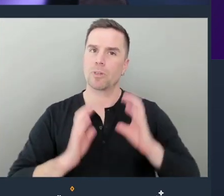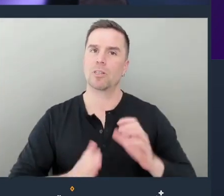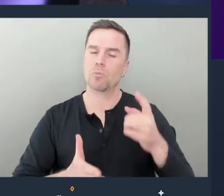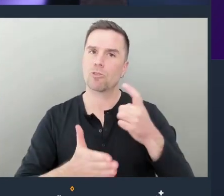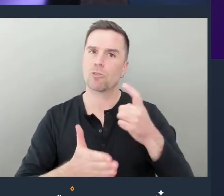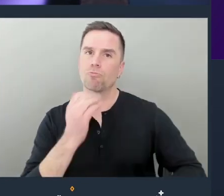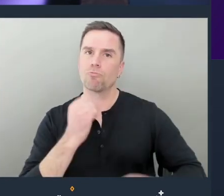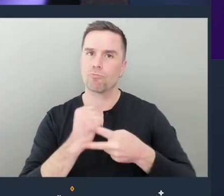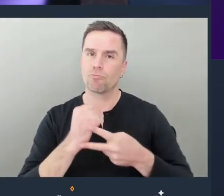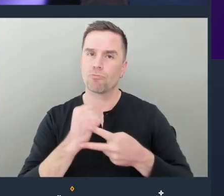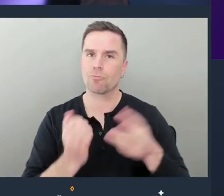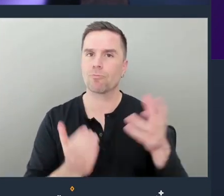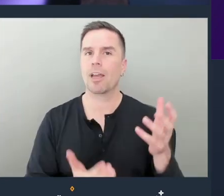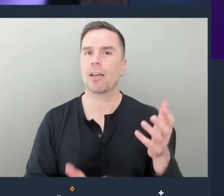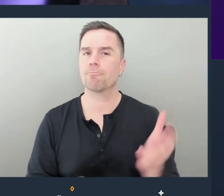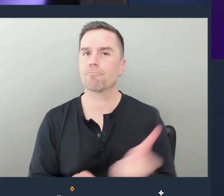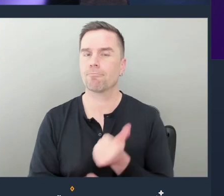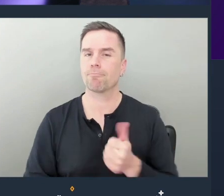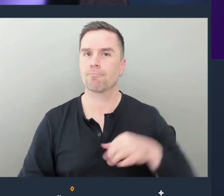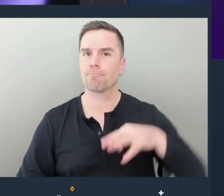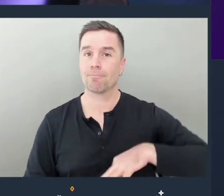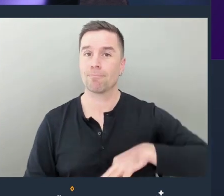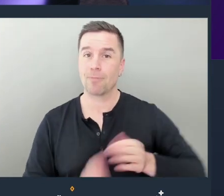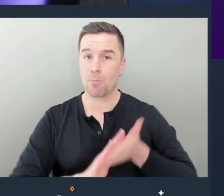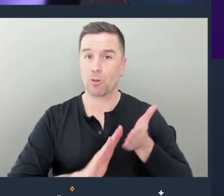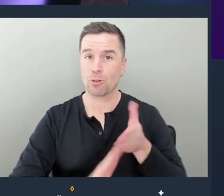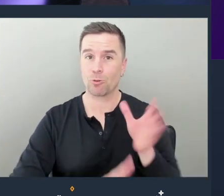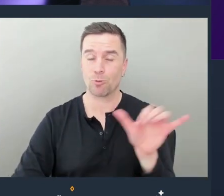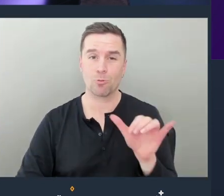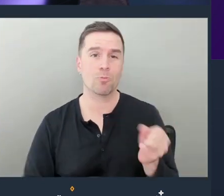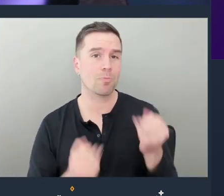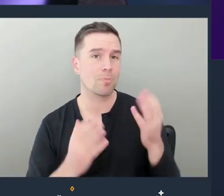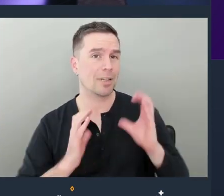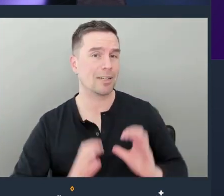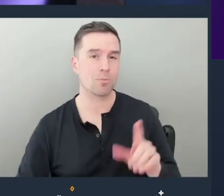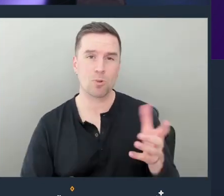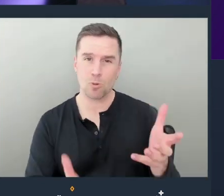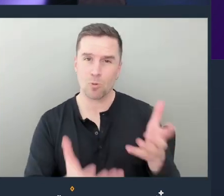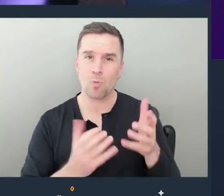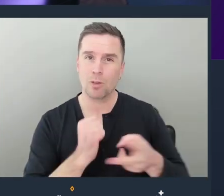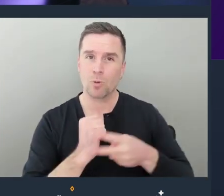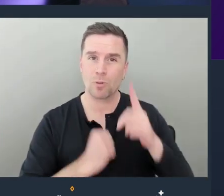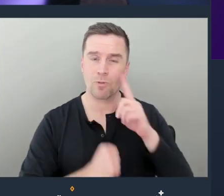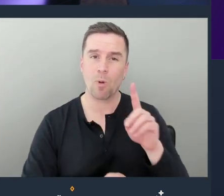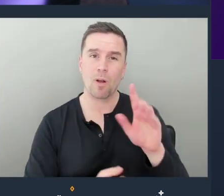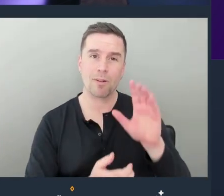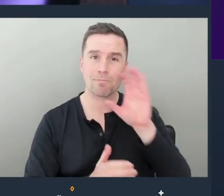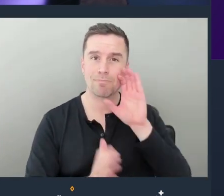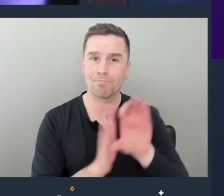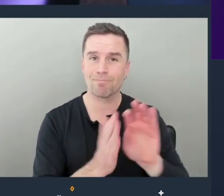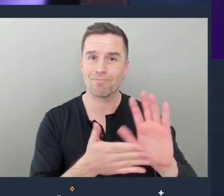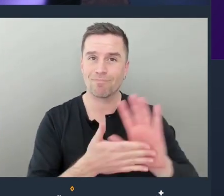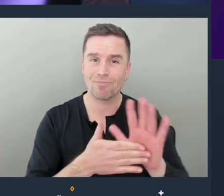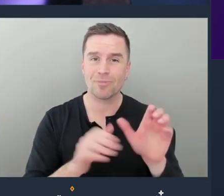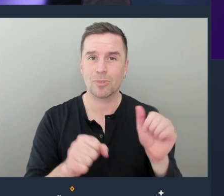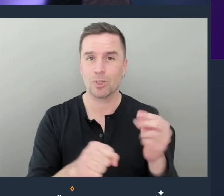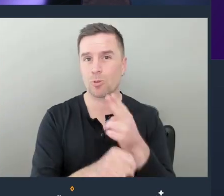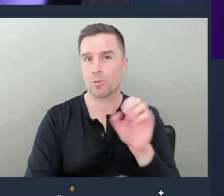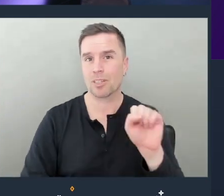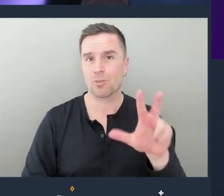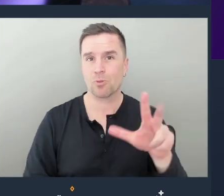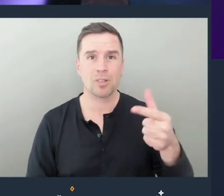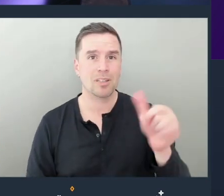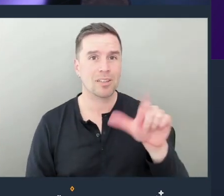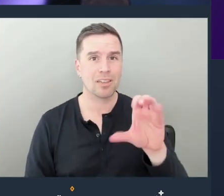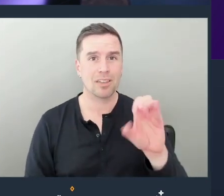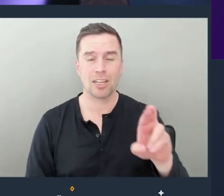advantages. So for example, many customers need storage for storing photo or video archives, and they can use Amazon S3 Glacier Instant Retrieval